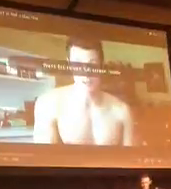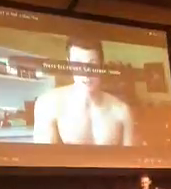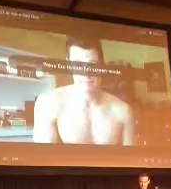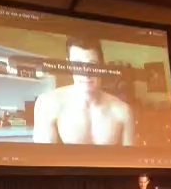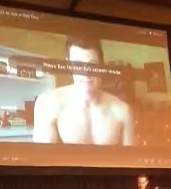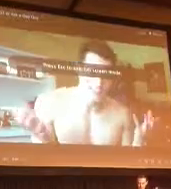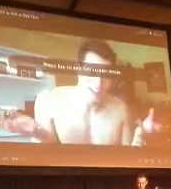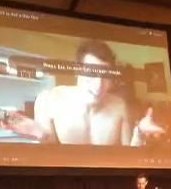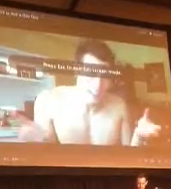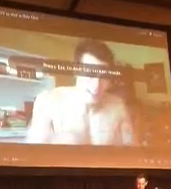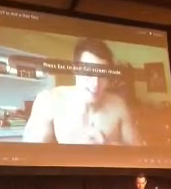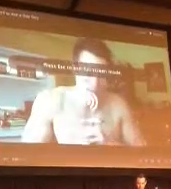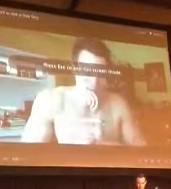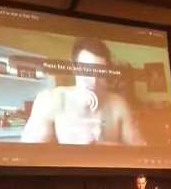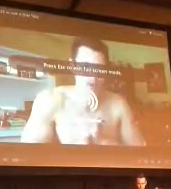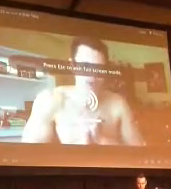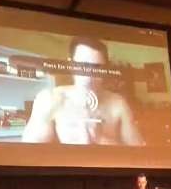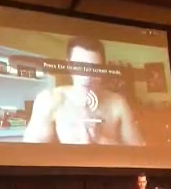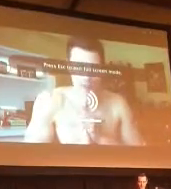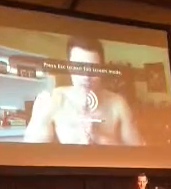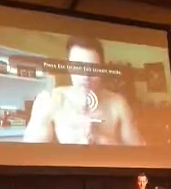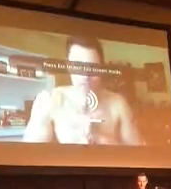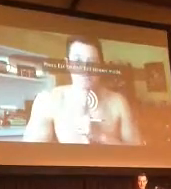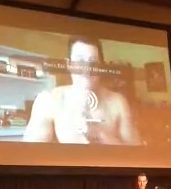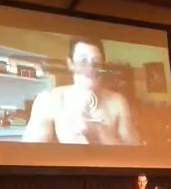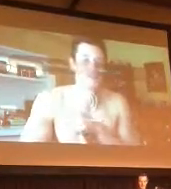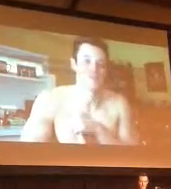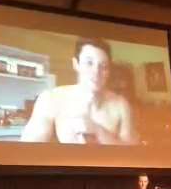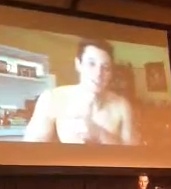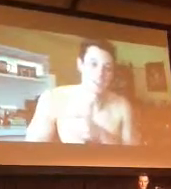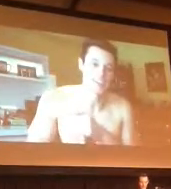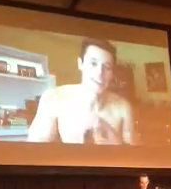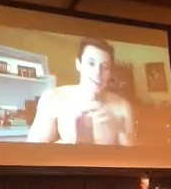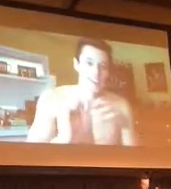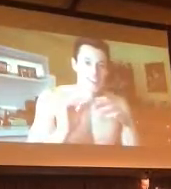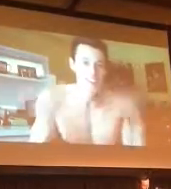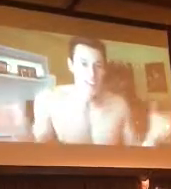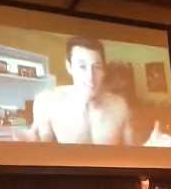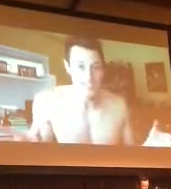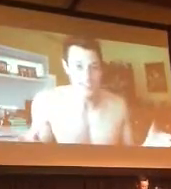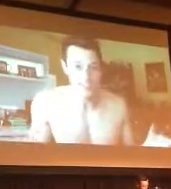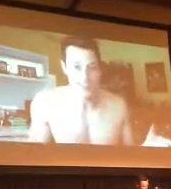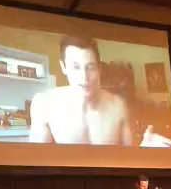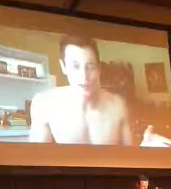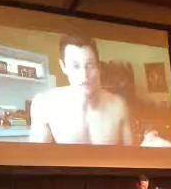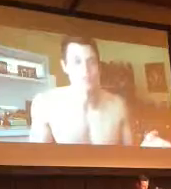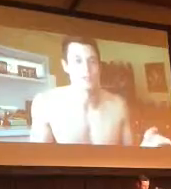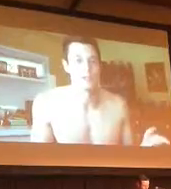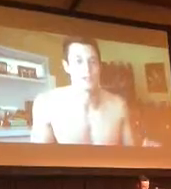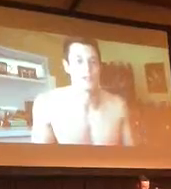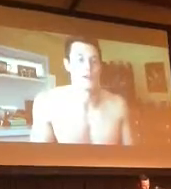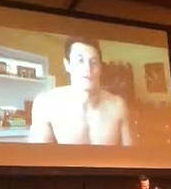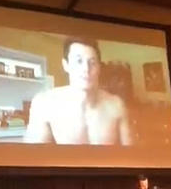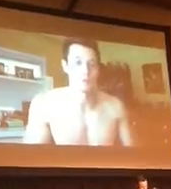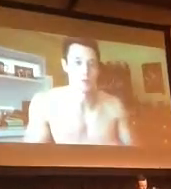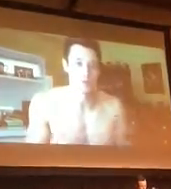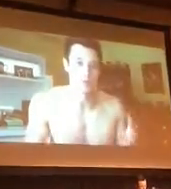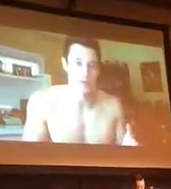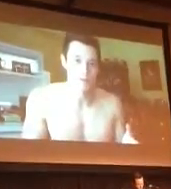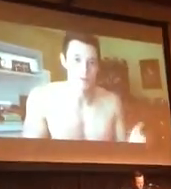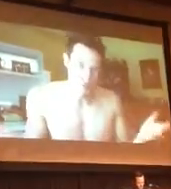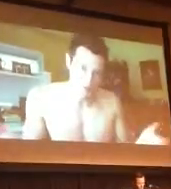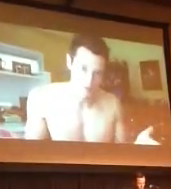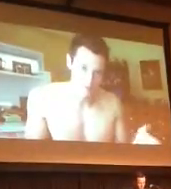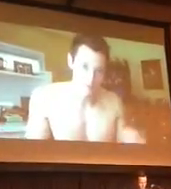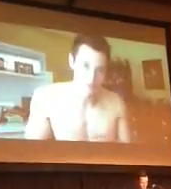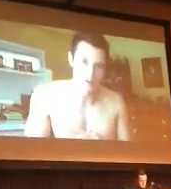I'm gay. As it turns out, I'm pretty openly and sometimes outwardly gay. And as such, I get a lot of questions from mostly